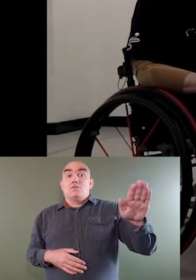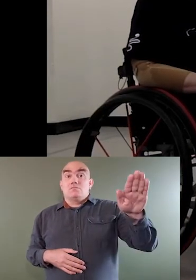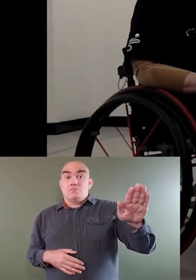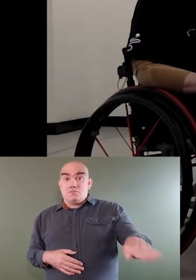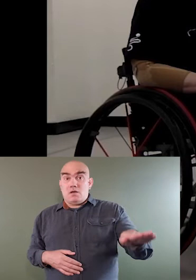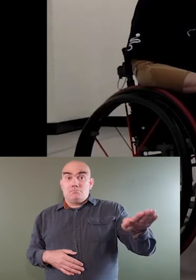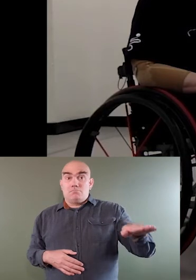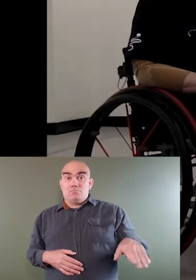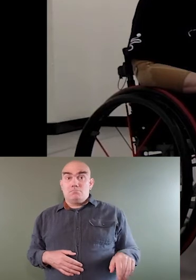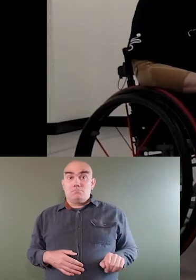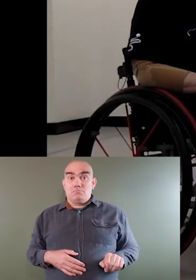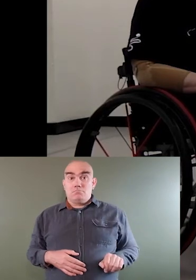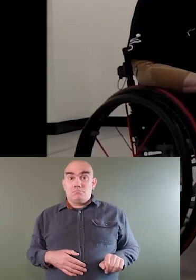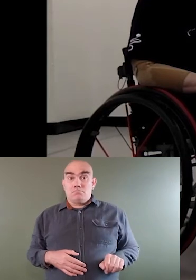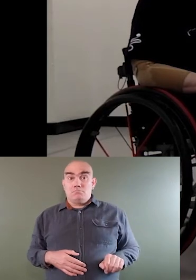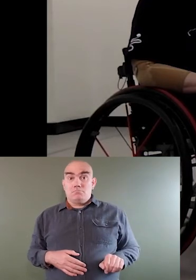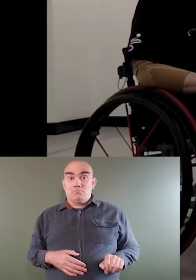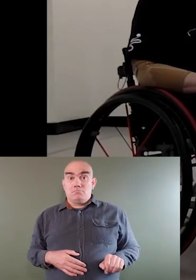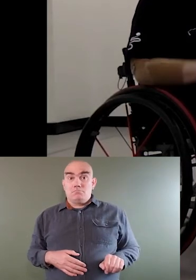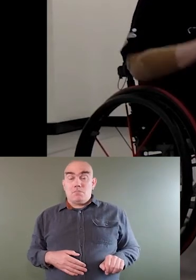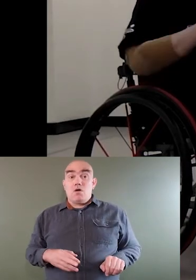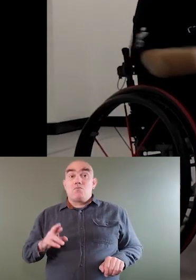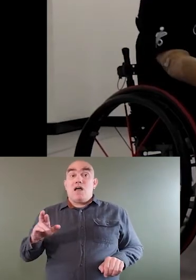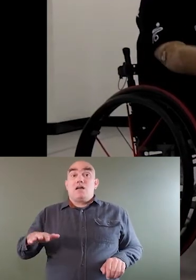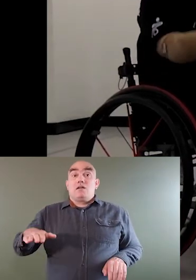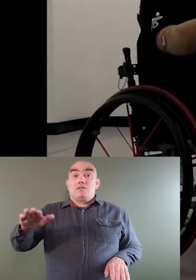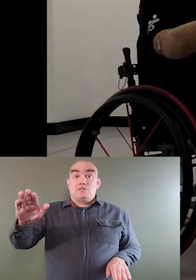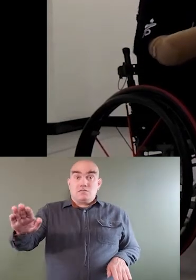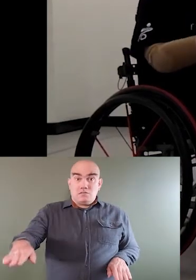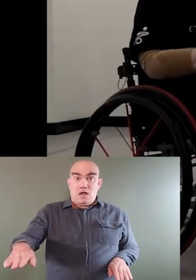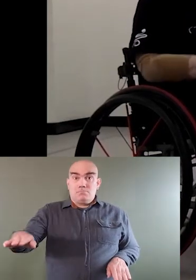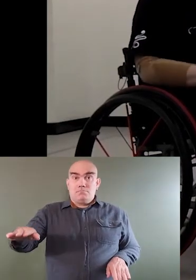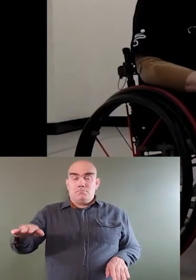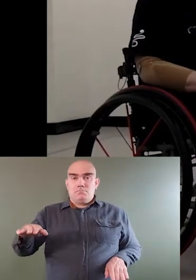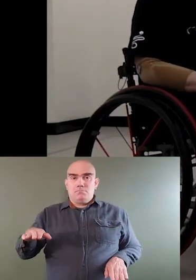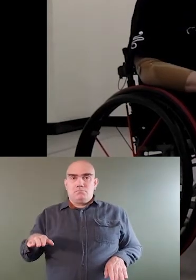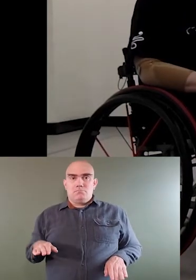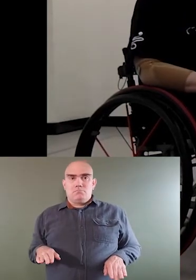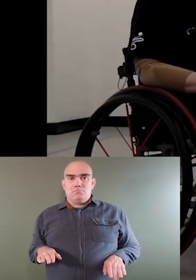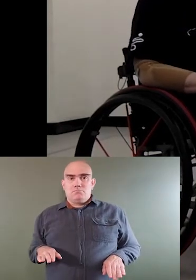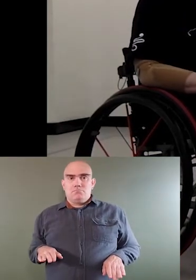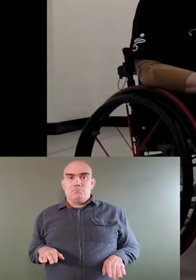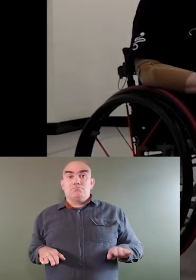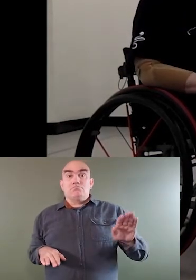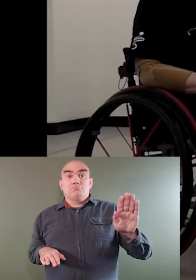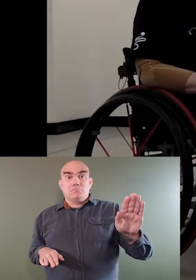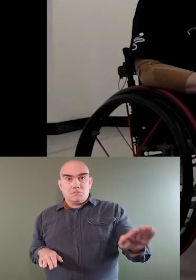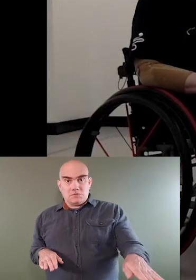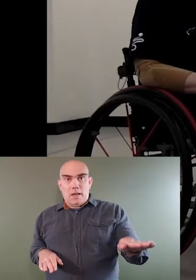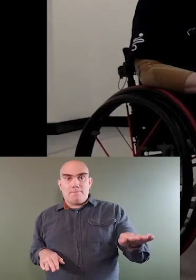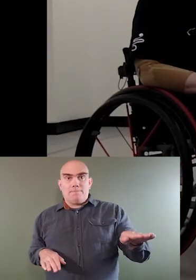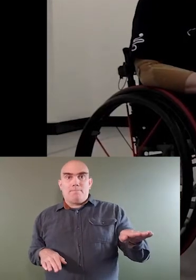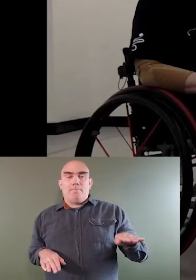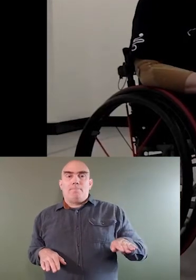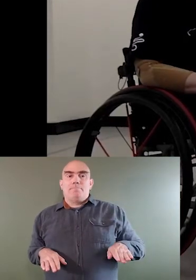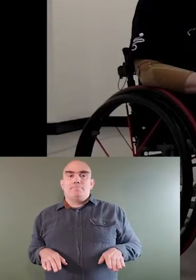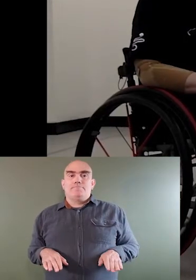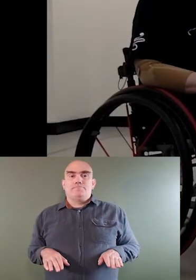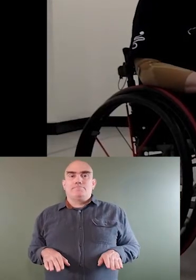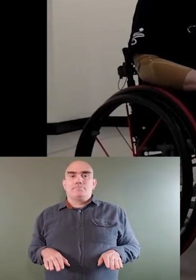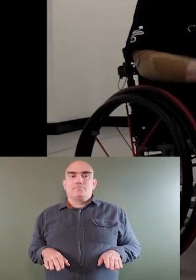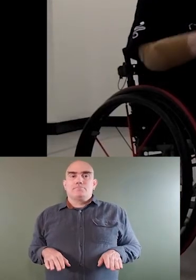Stomp, replace, right side. Stomp, replace, left side. Stomp,